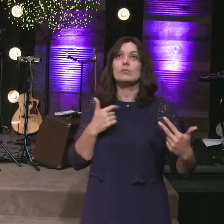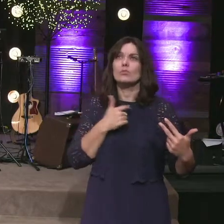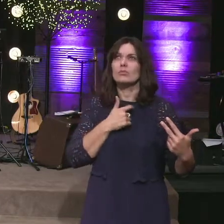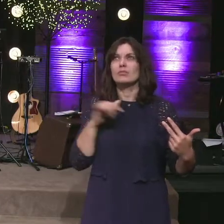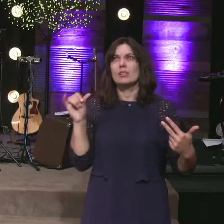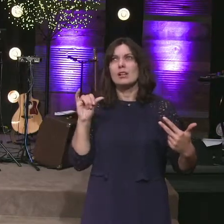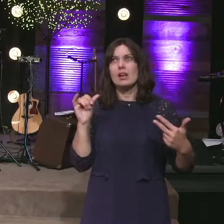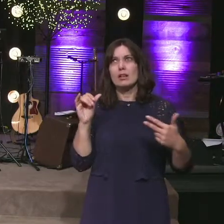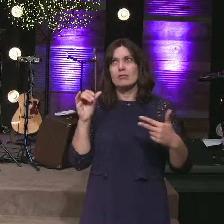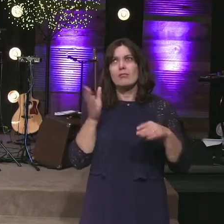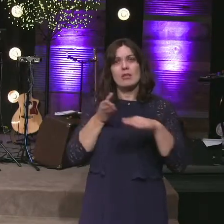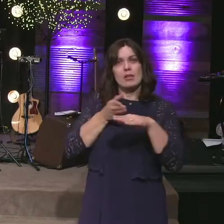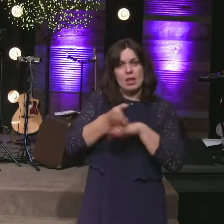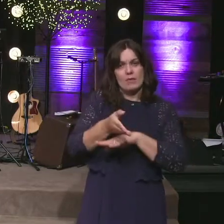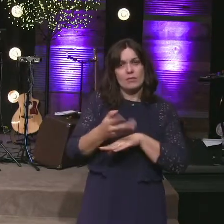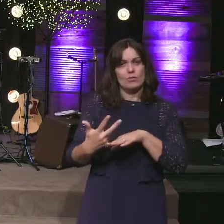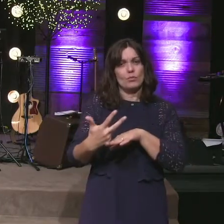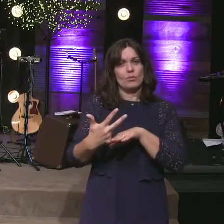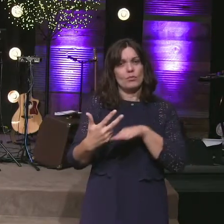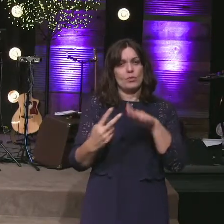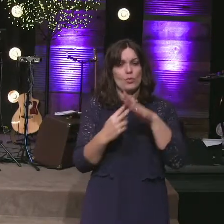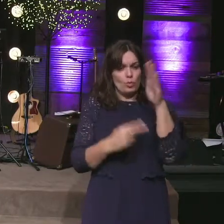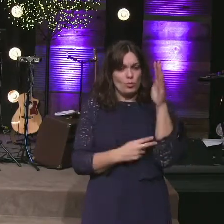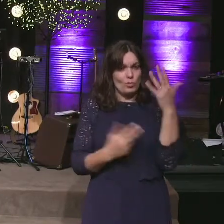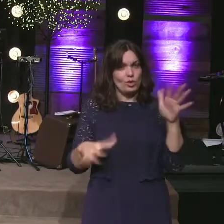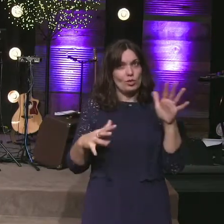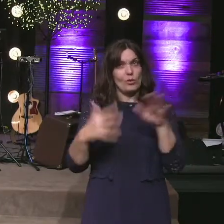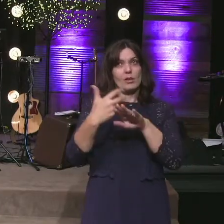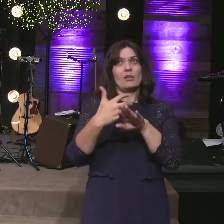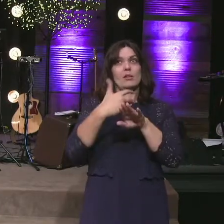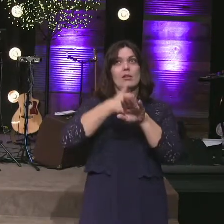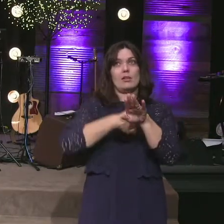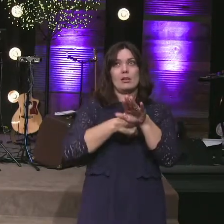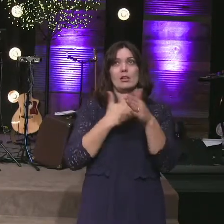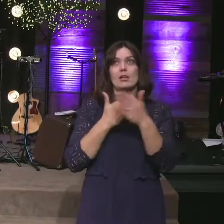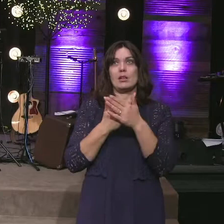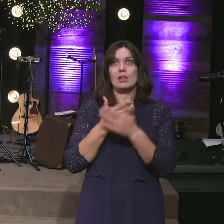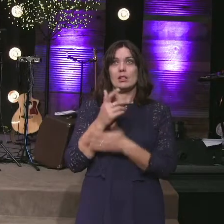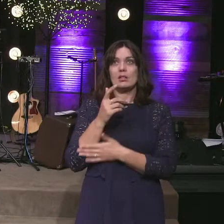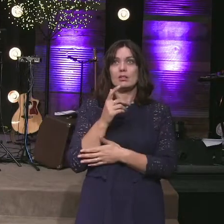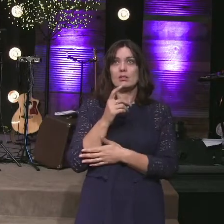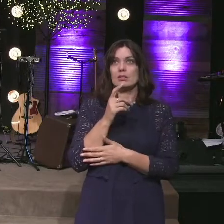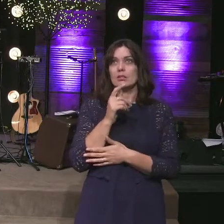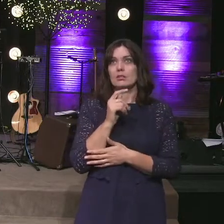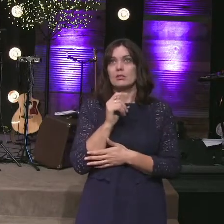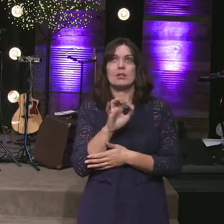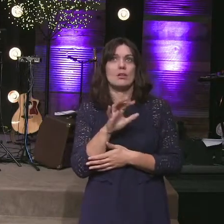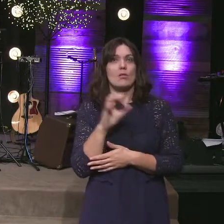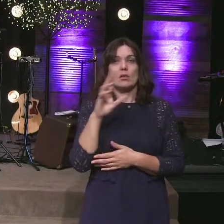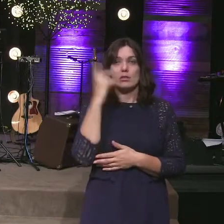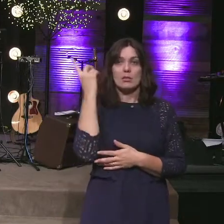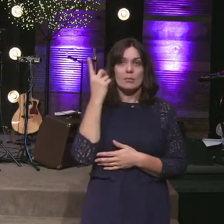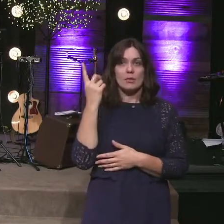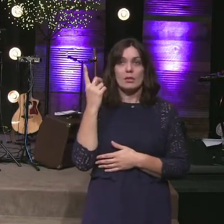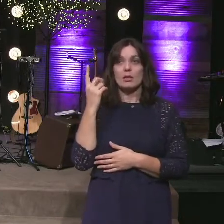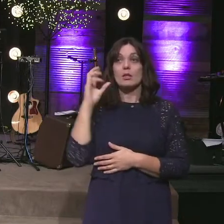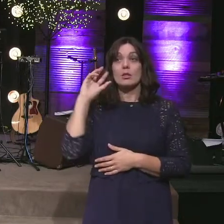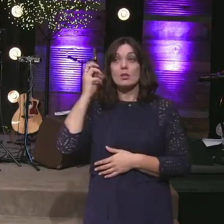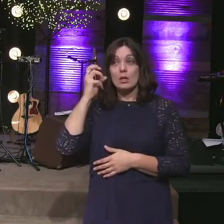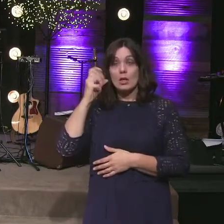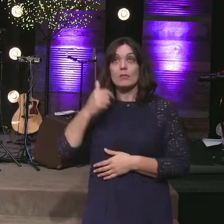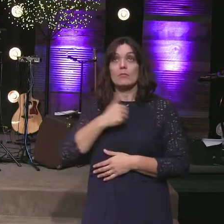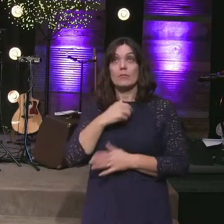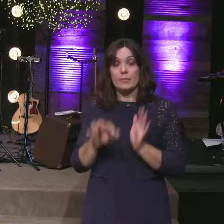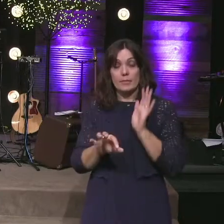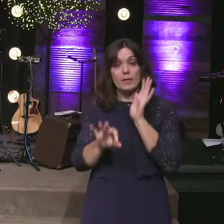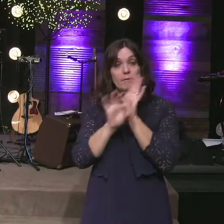bridge, maybe around Traverse City kind of area or something. And I found this radio station, and